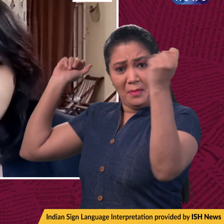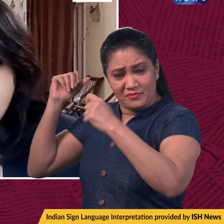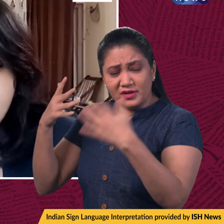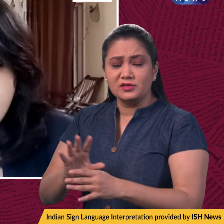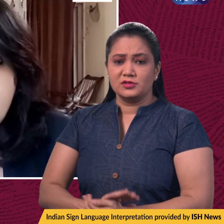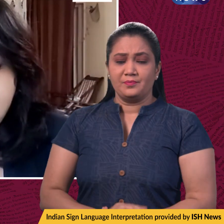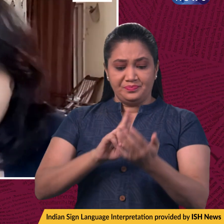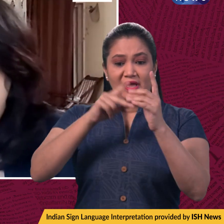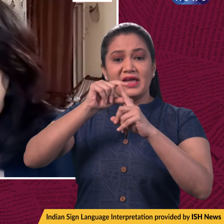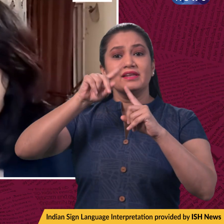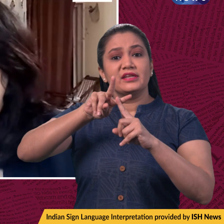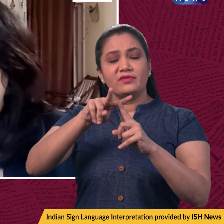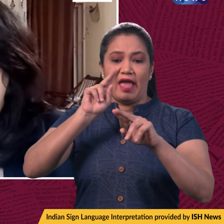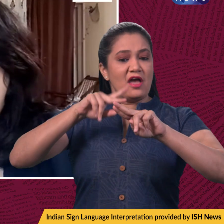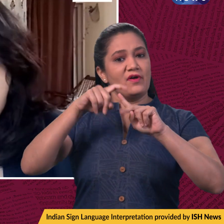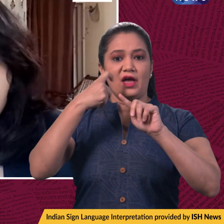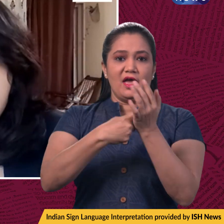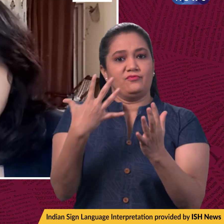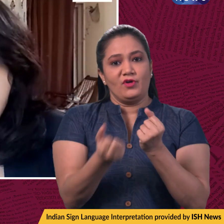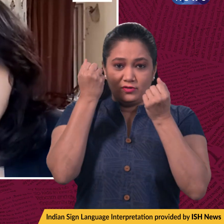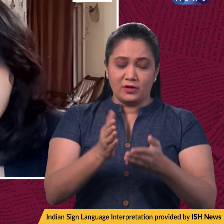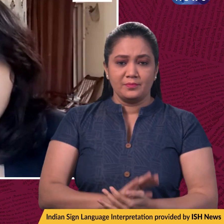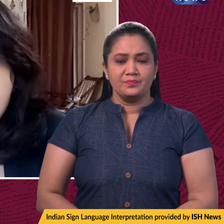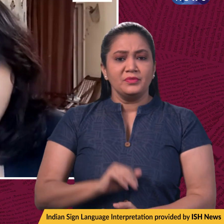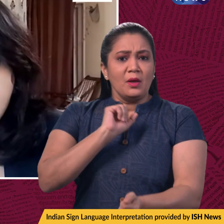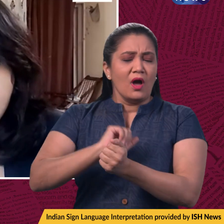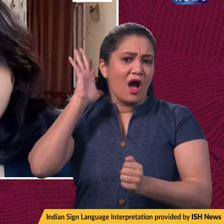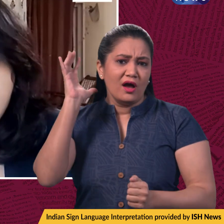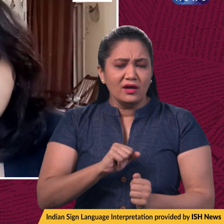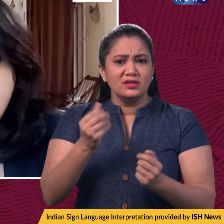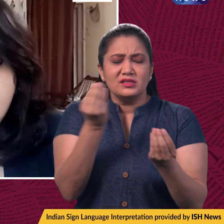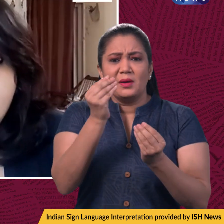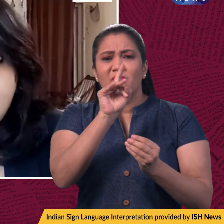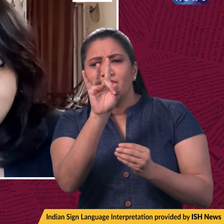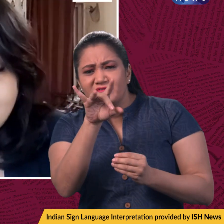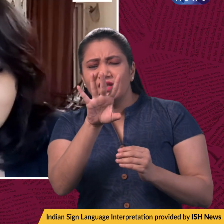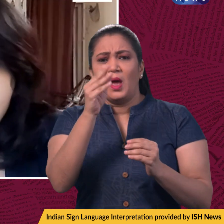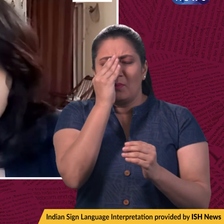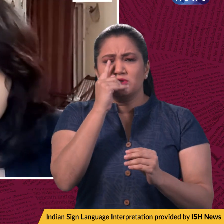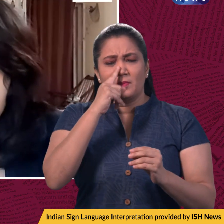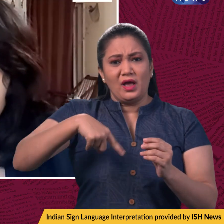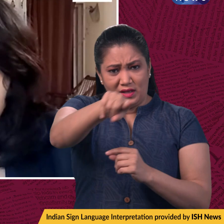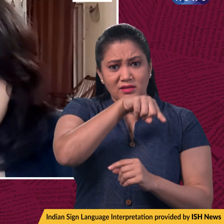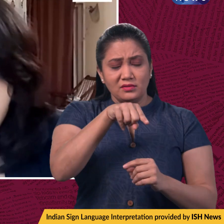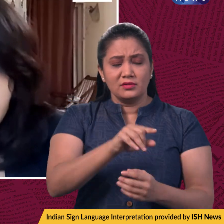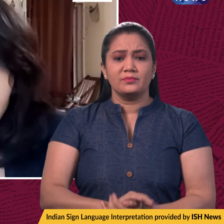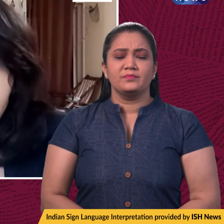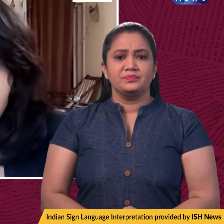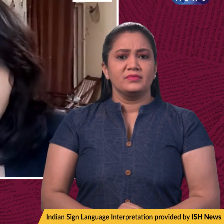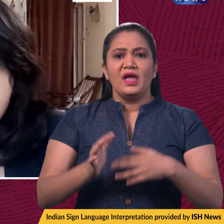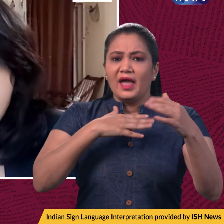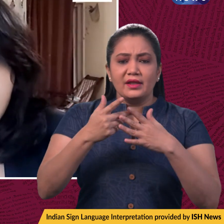NDTV, which has accessed the FIR, it says that the police said that they came to know that some 15 Muslim